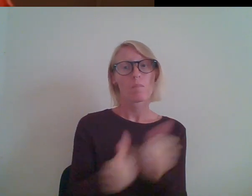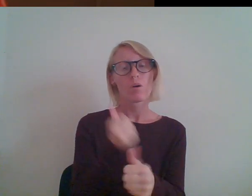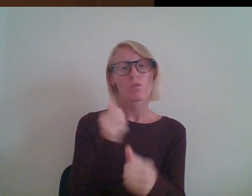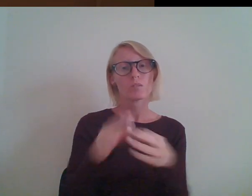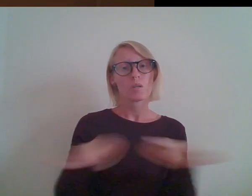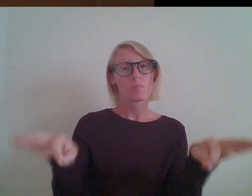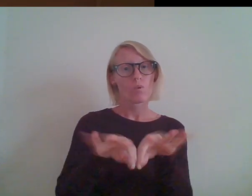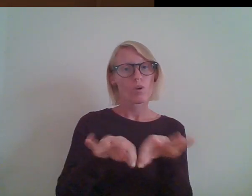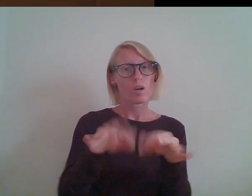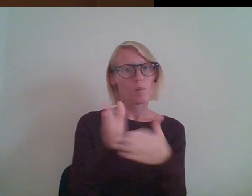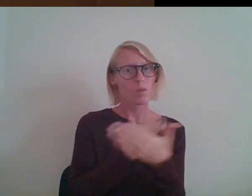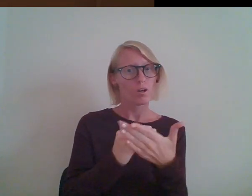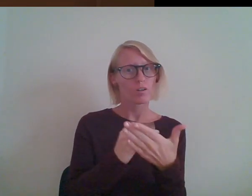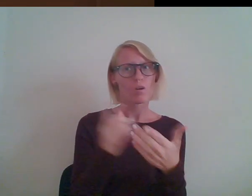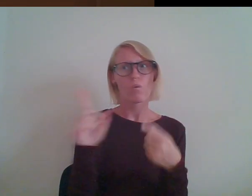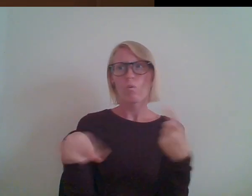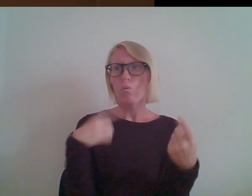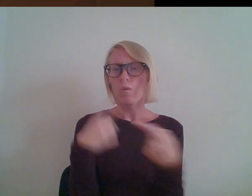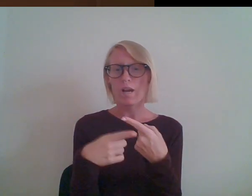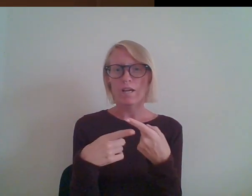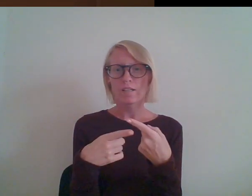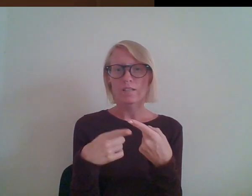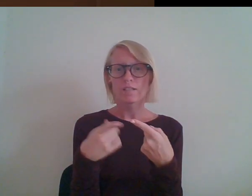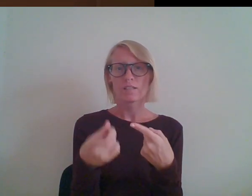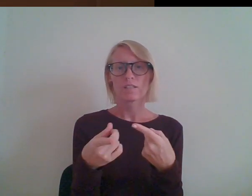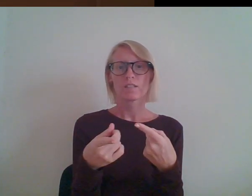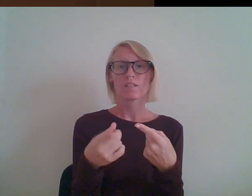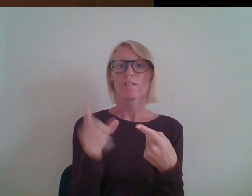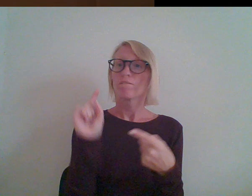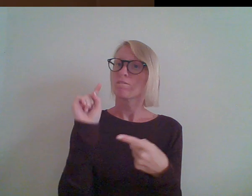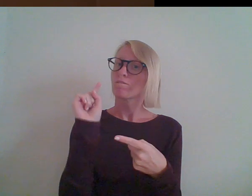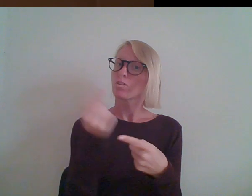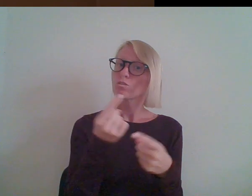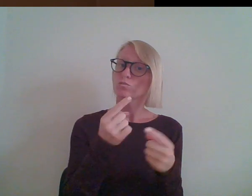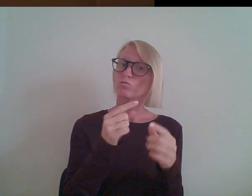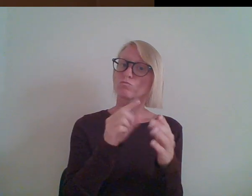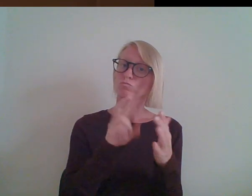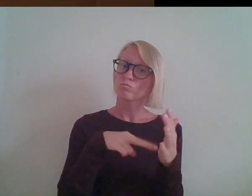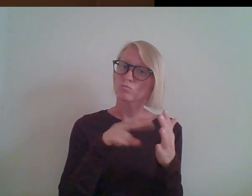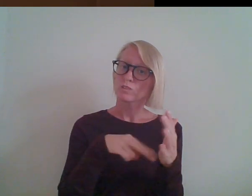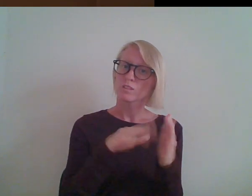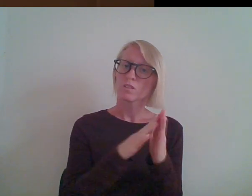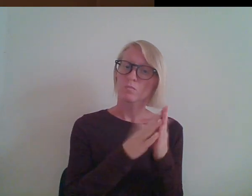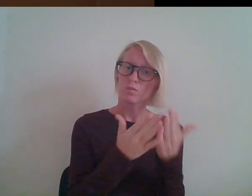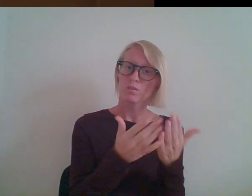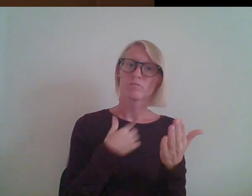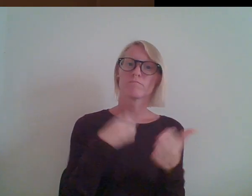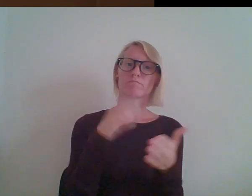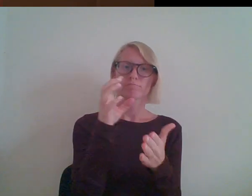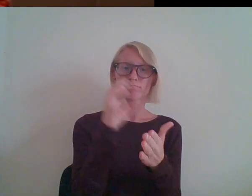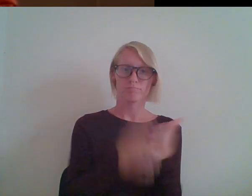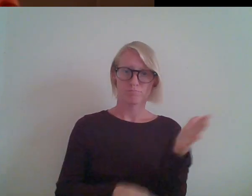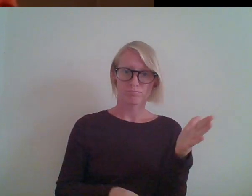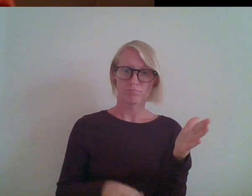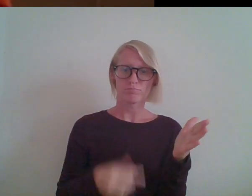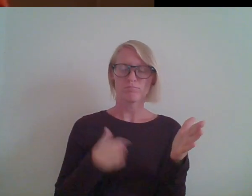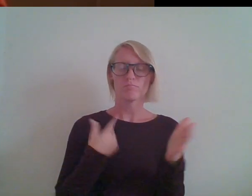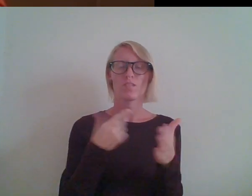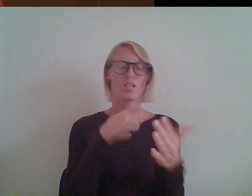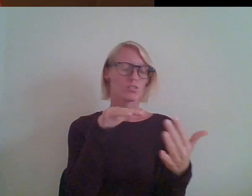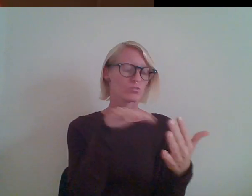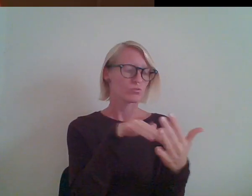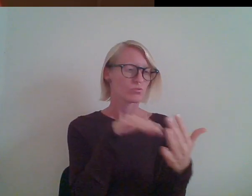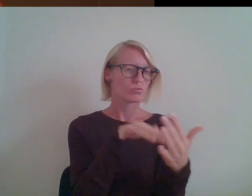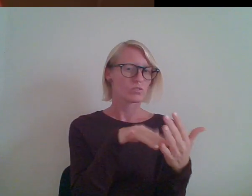thing. When do you do it? When you first read the book, right? Or the chapter. So you read through, are you studying?